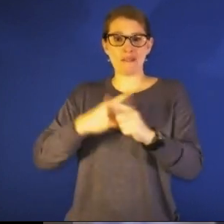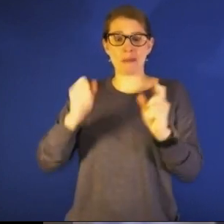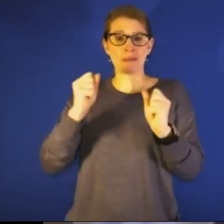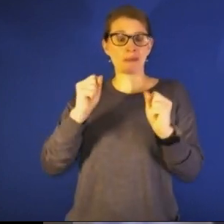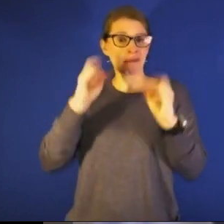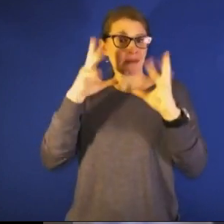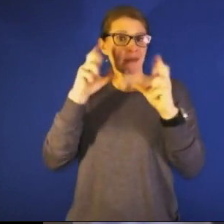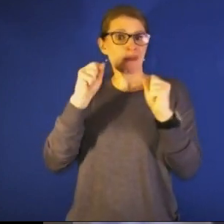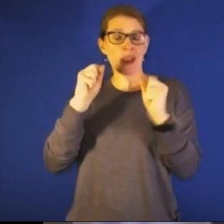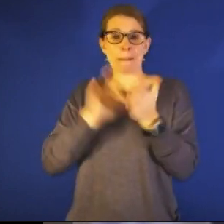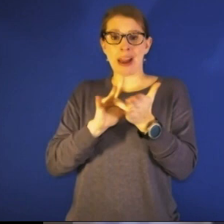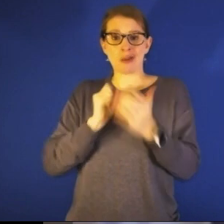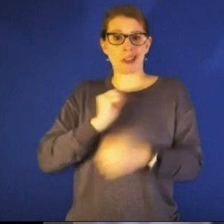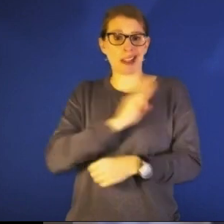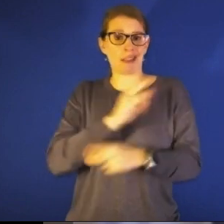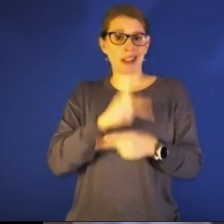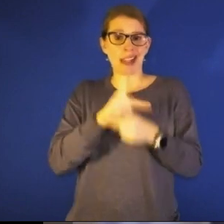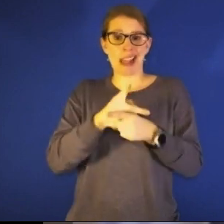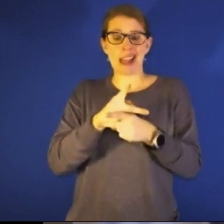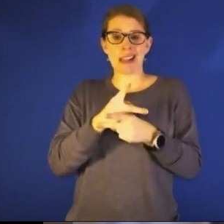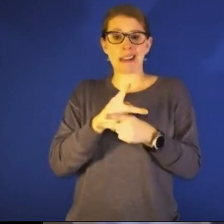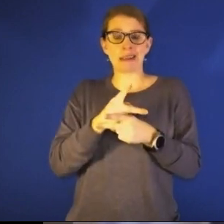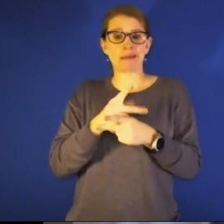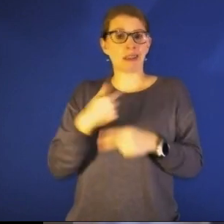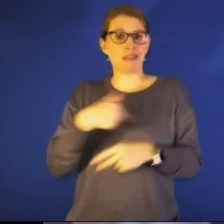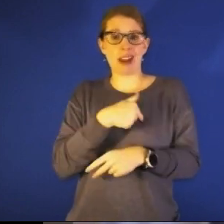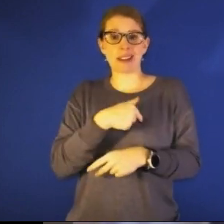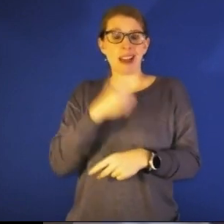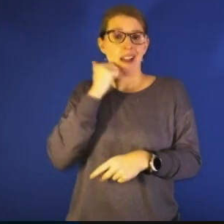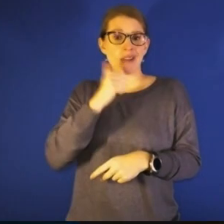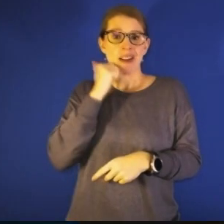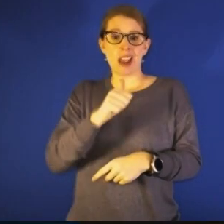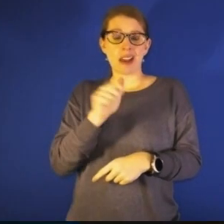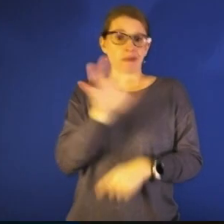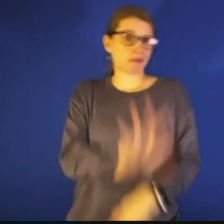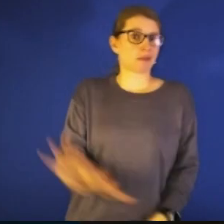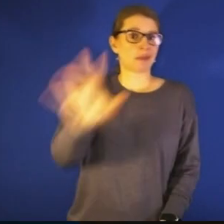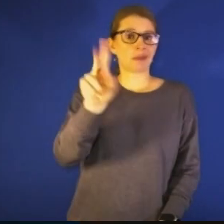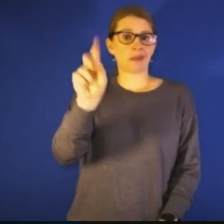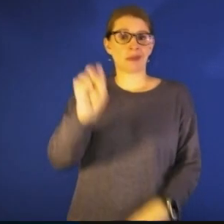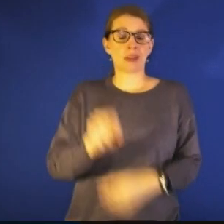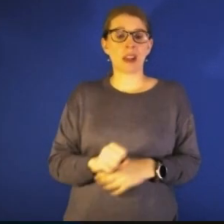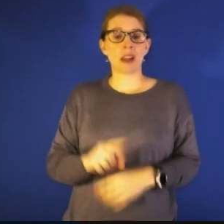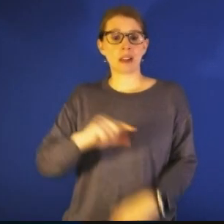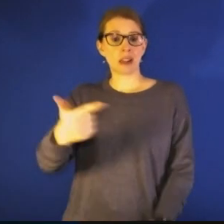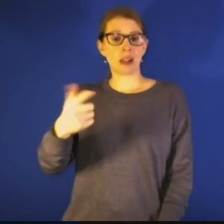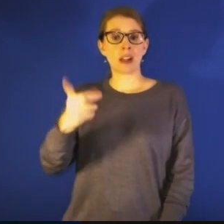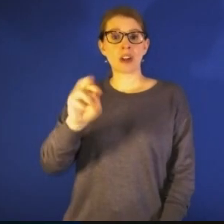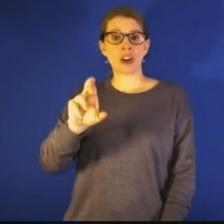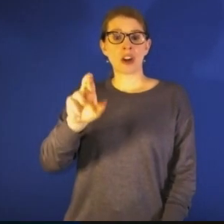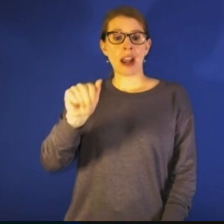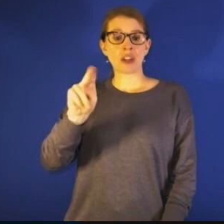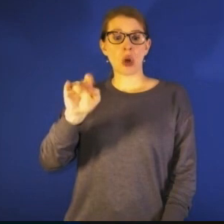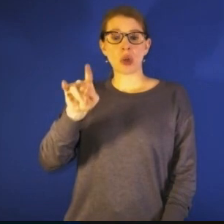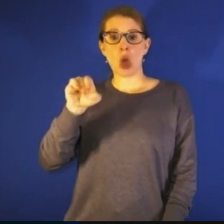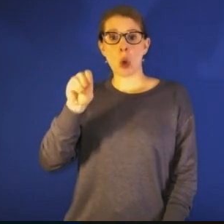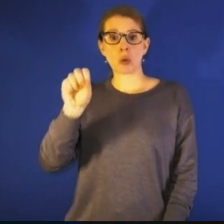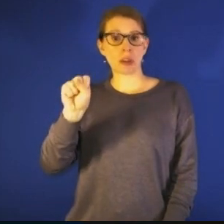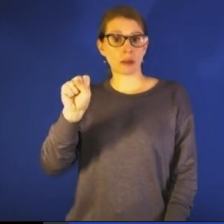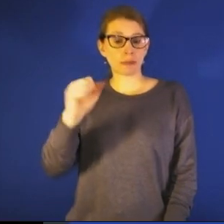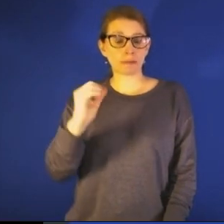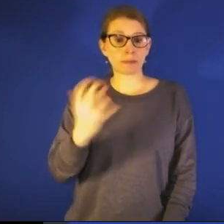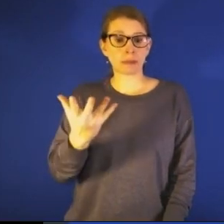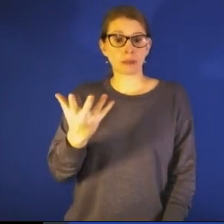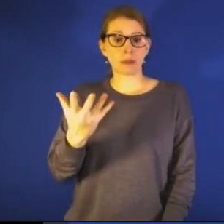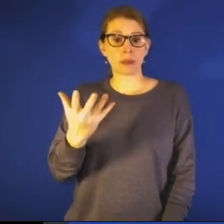care of all of us across the state every day. Dr. Antonios, Wichita, or Ascension Via Christi. I again want to